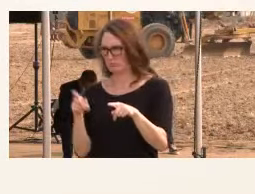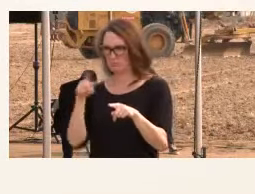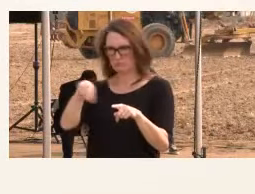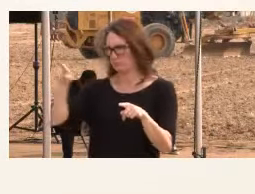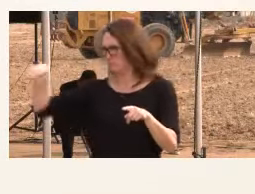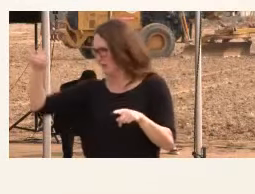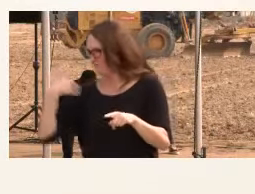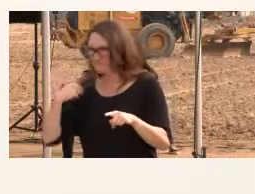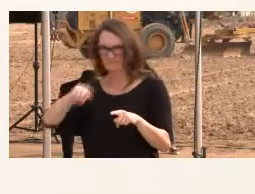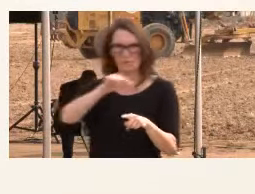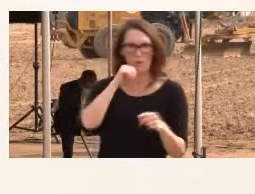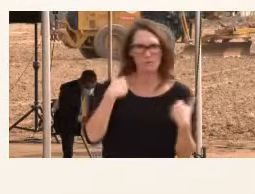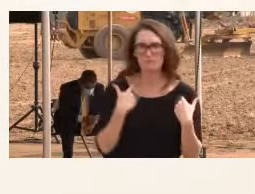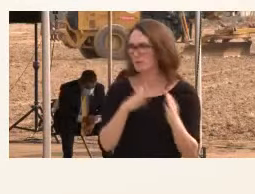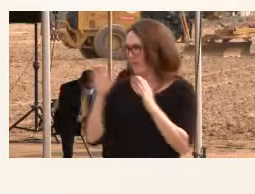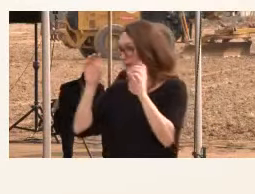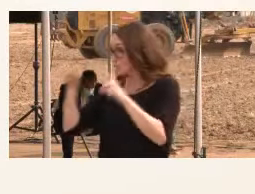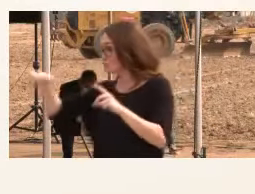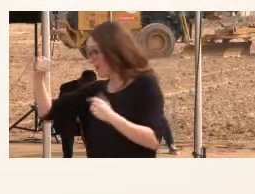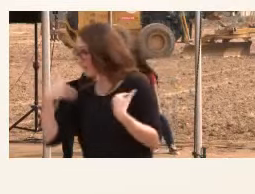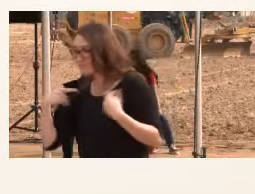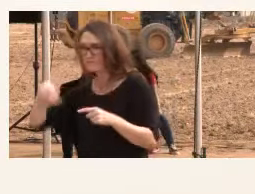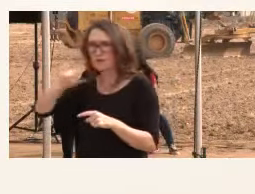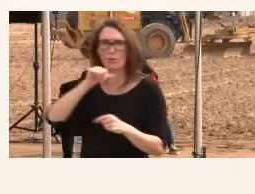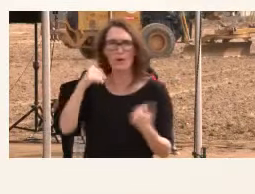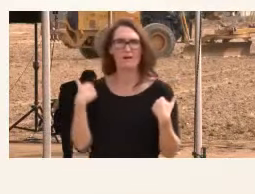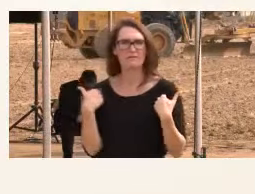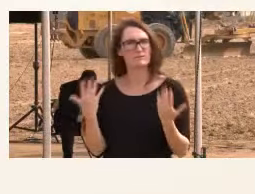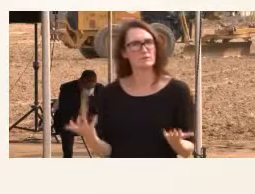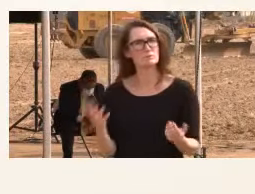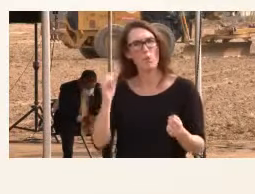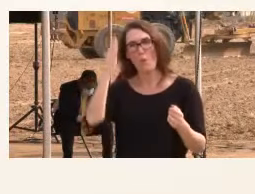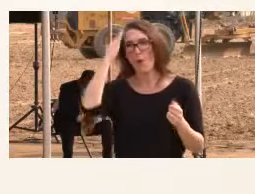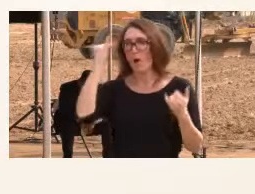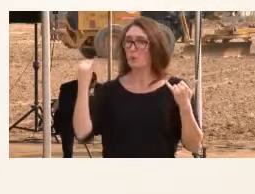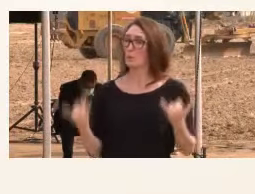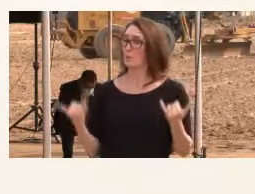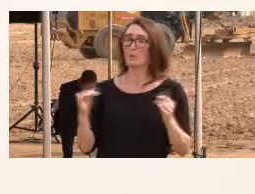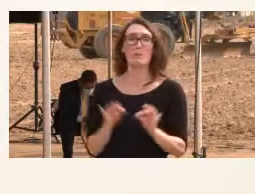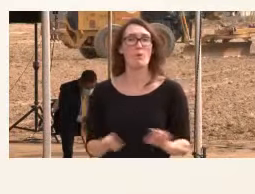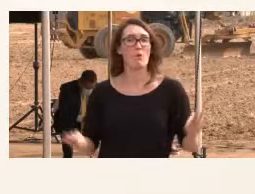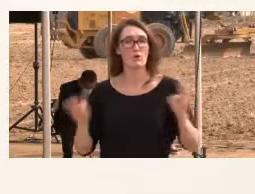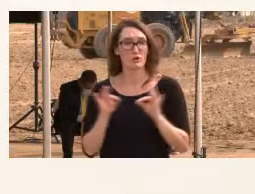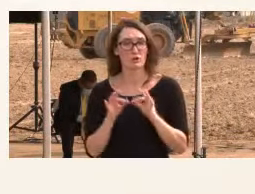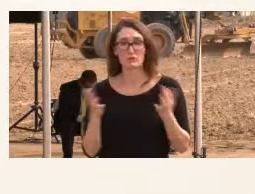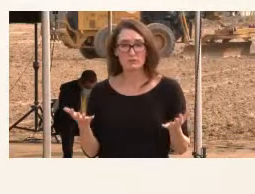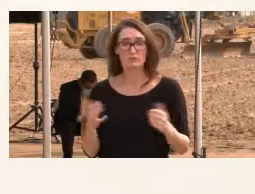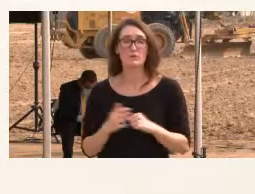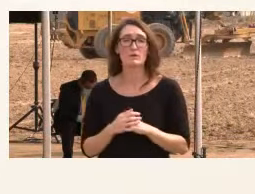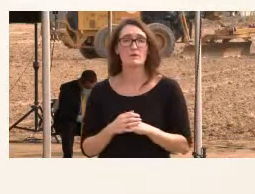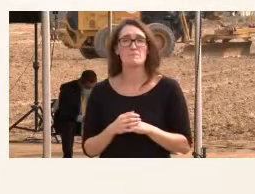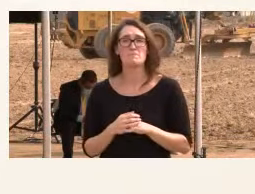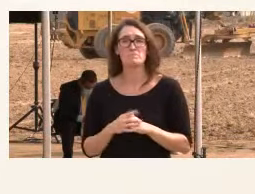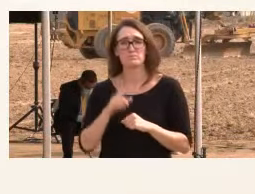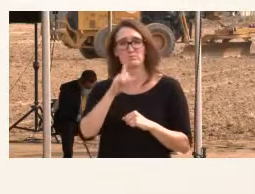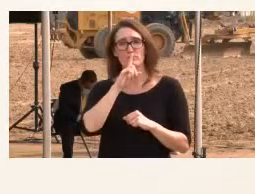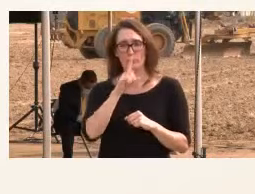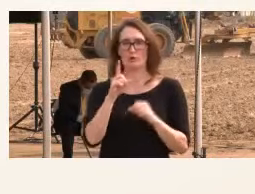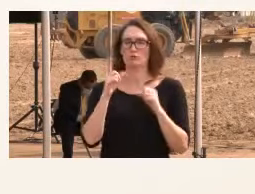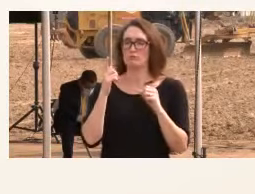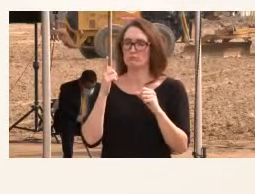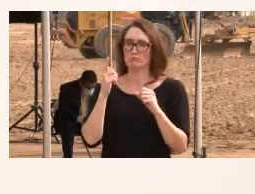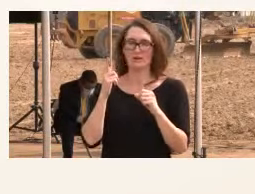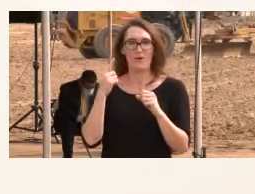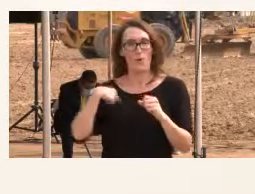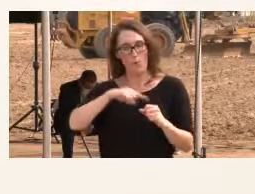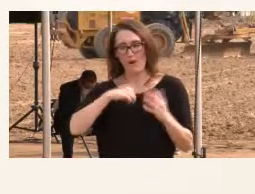in our education. So why is today so important? Because it is a strong statement in